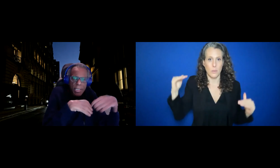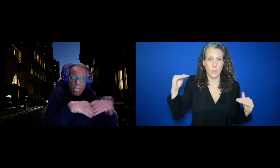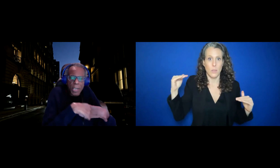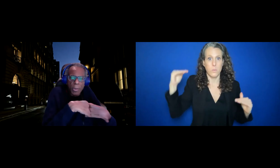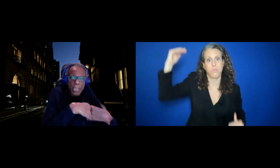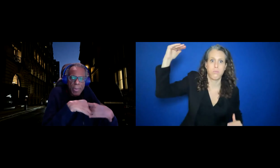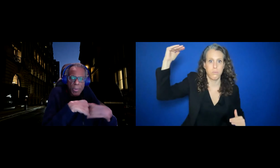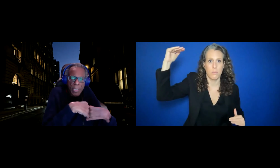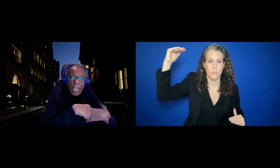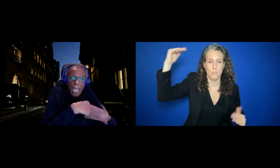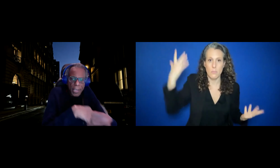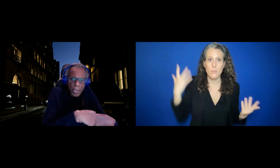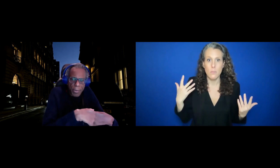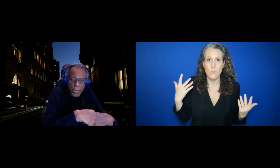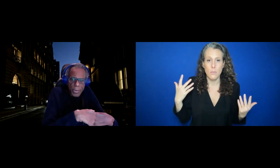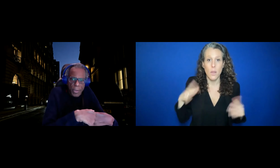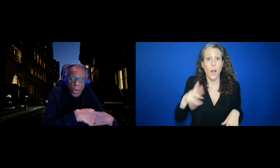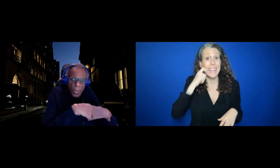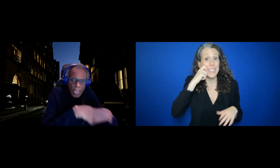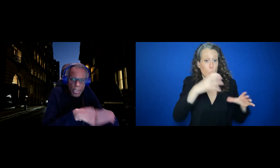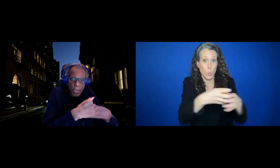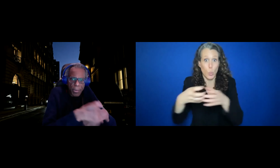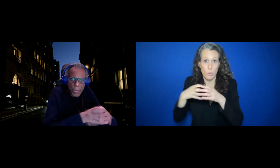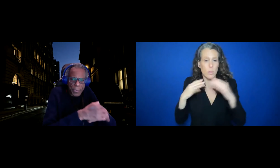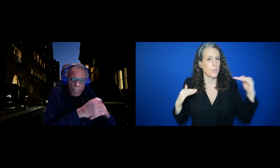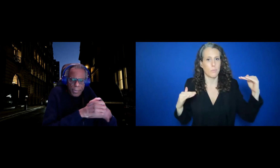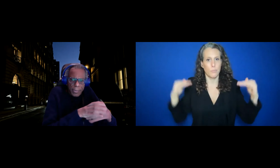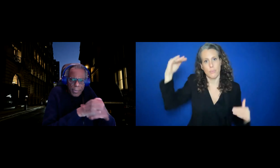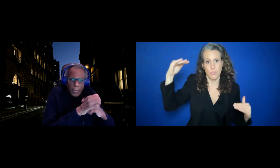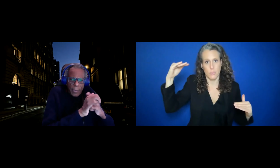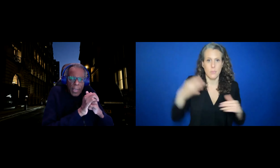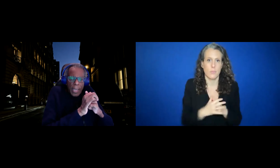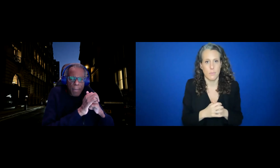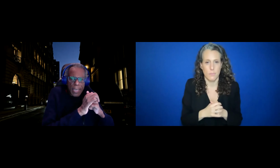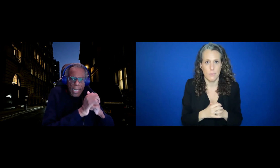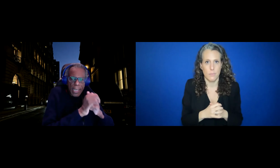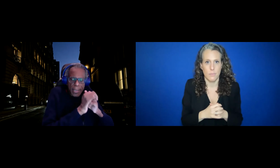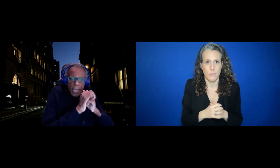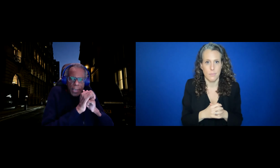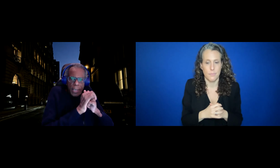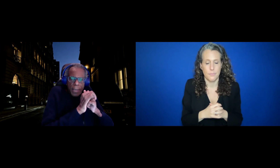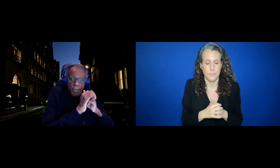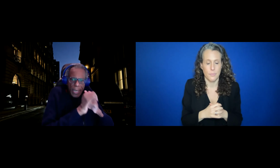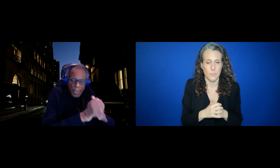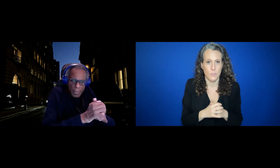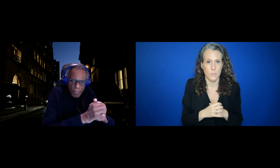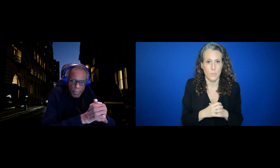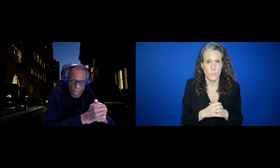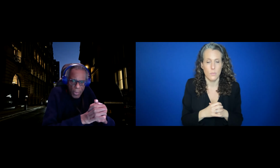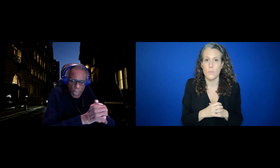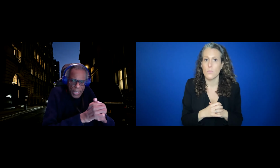It increases inequalities between ethnic groups or within ethnic groups. It maintains